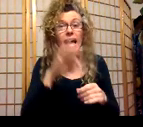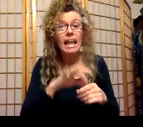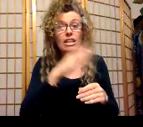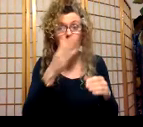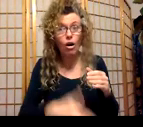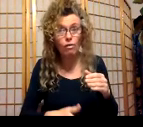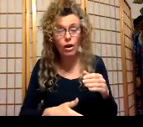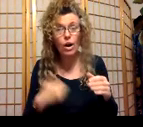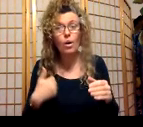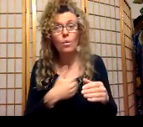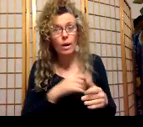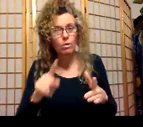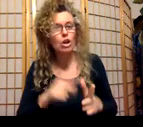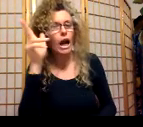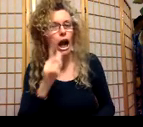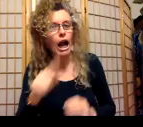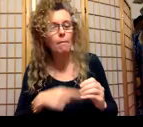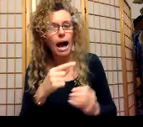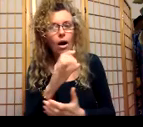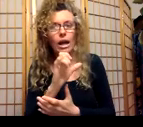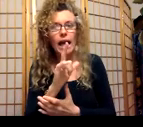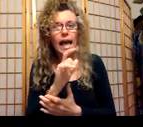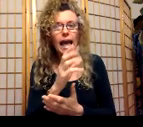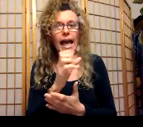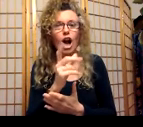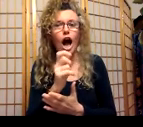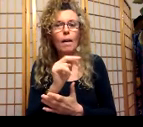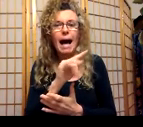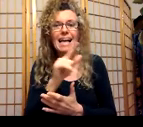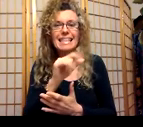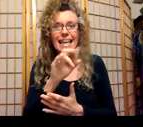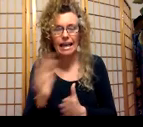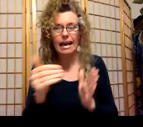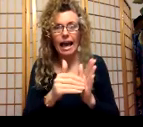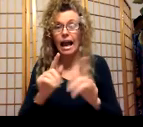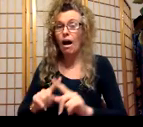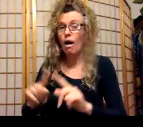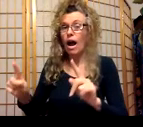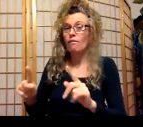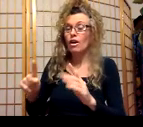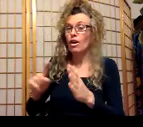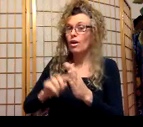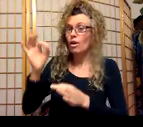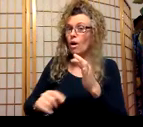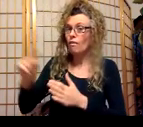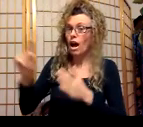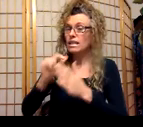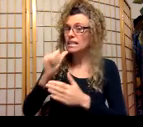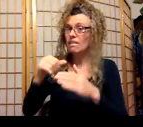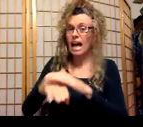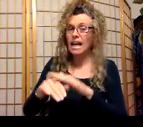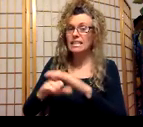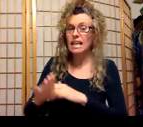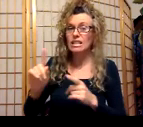with, we will start hearing about economizing once again. However, the Court of Audit doesn't even have access to data